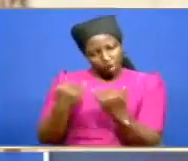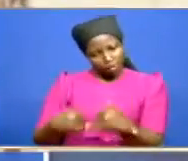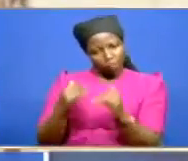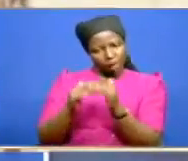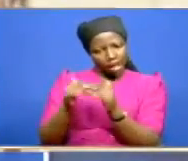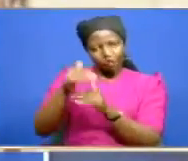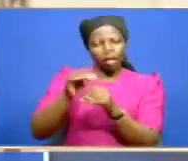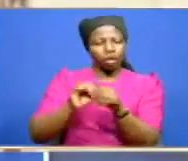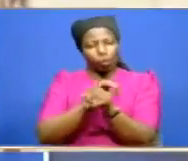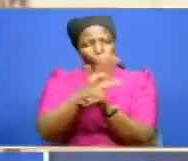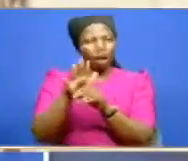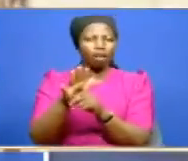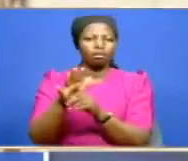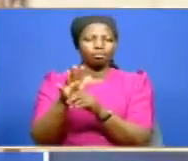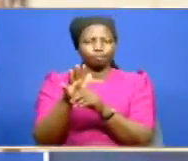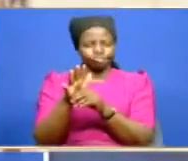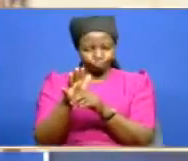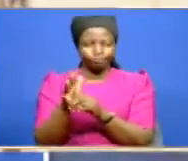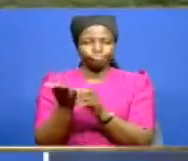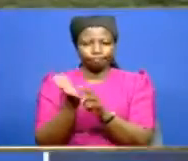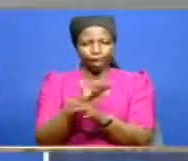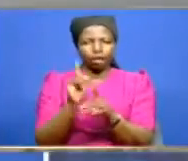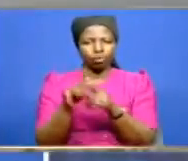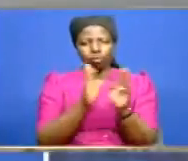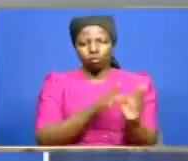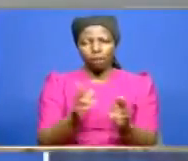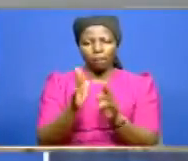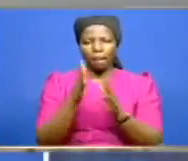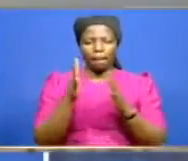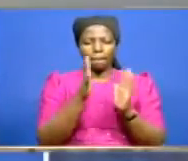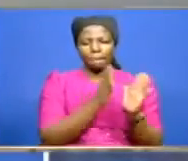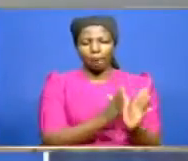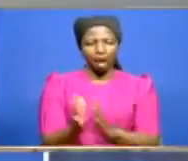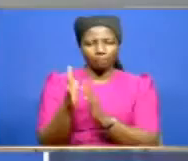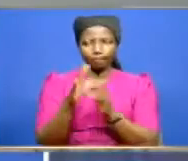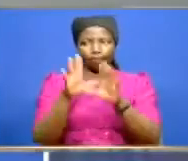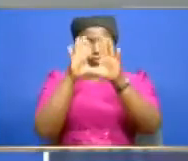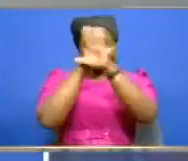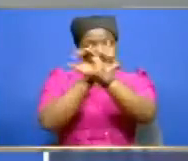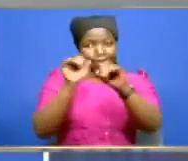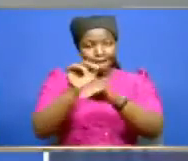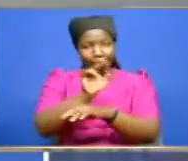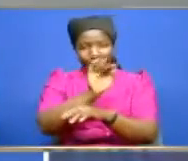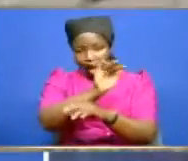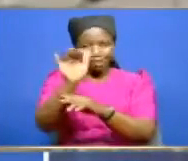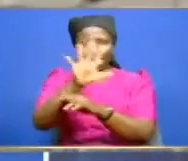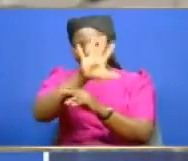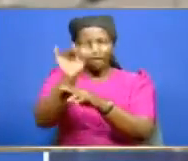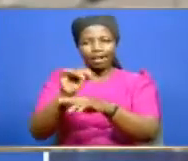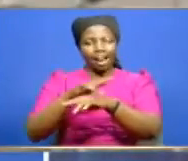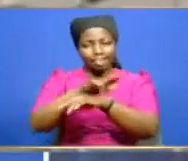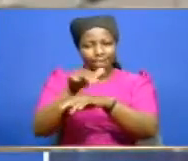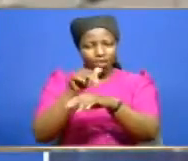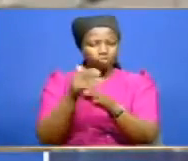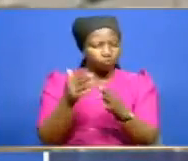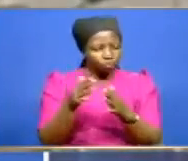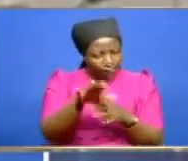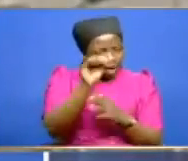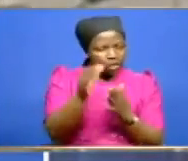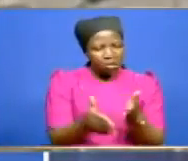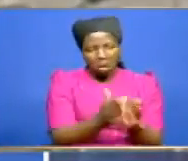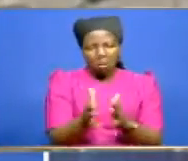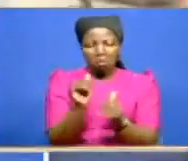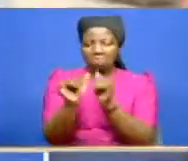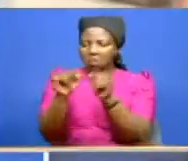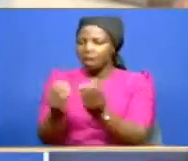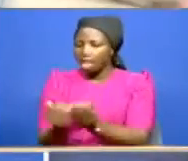post-COVID-19 recovery plans. Rais alitoa wito kwa mataifa ya Kiafrika kutafuta mbinu ambazo zitasaidia kukabiliana